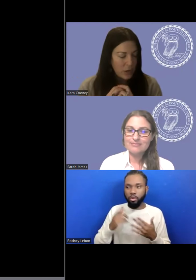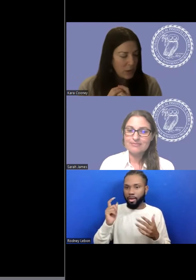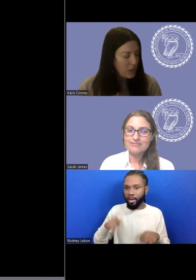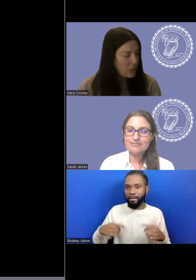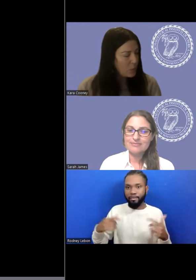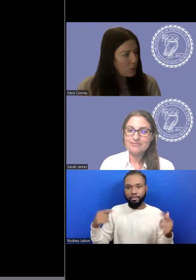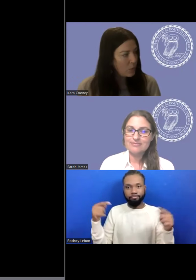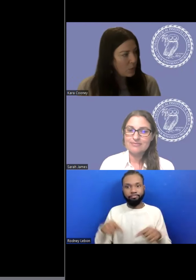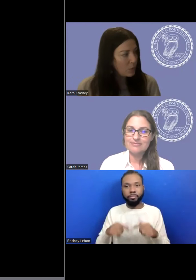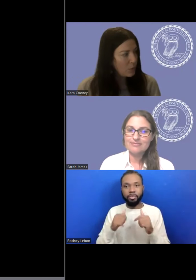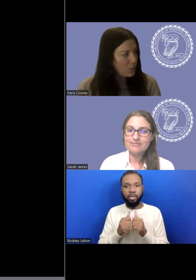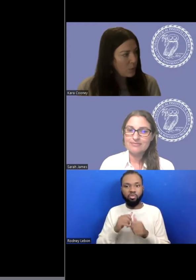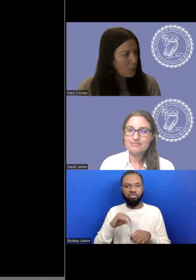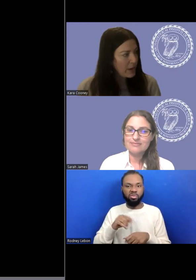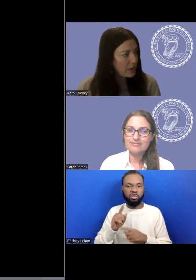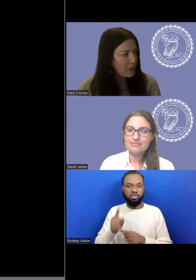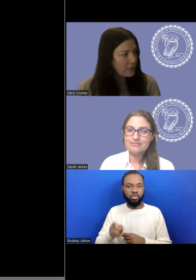where